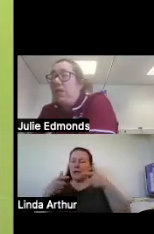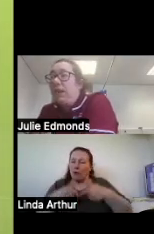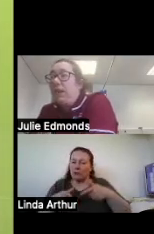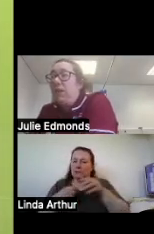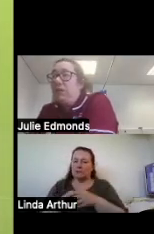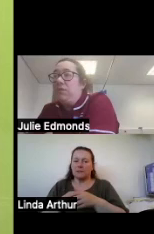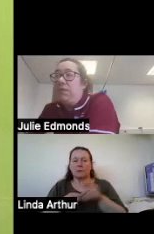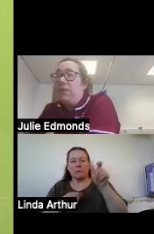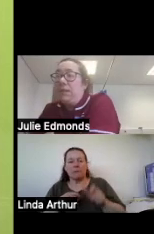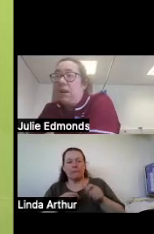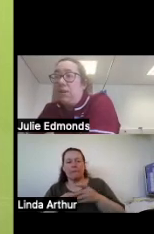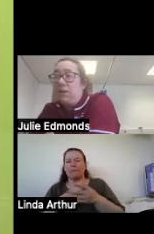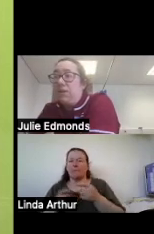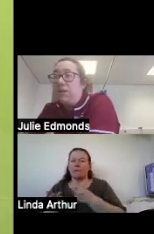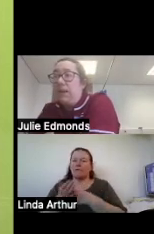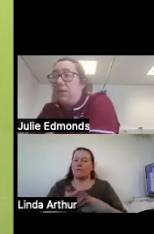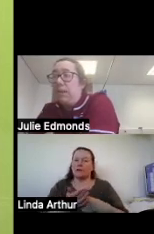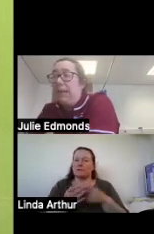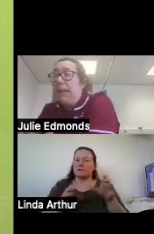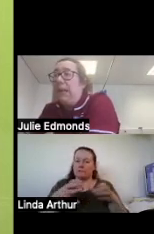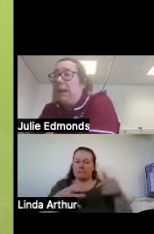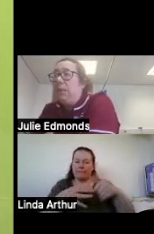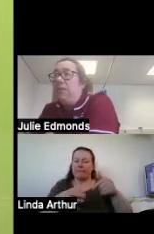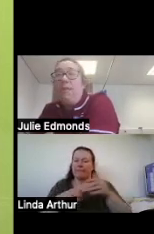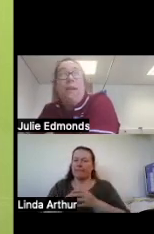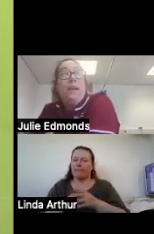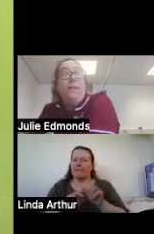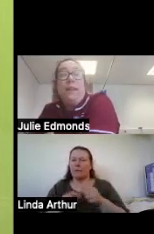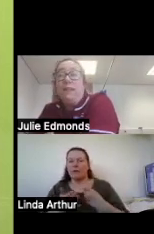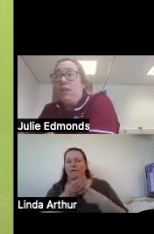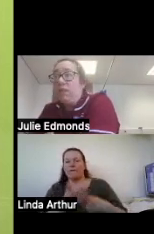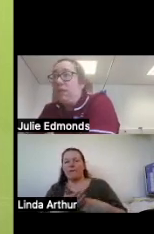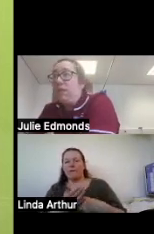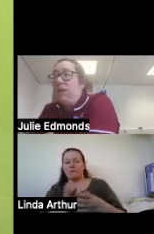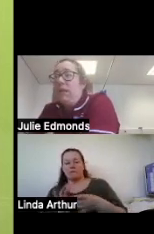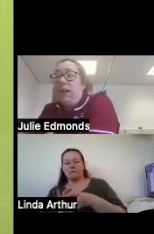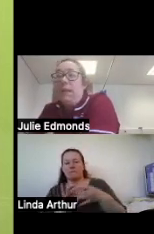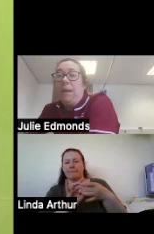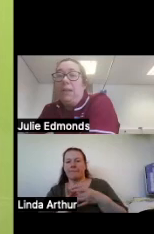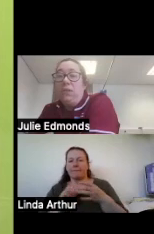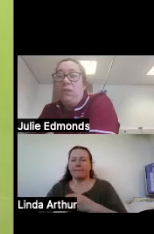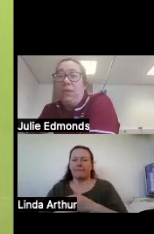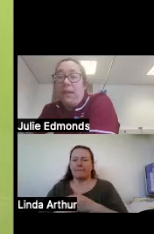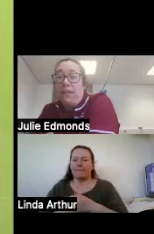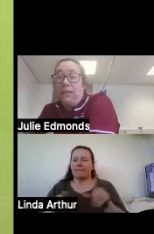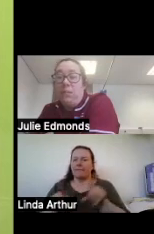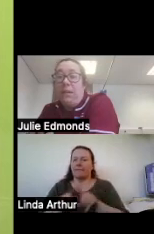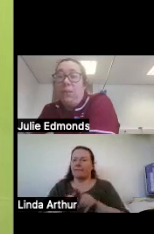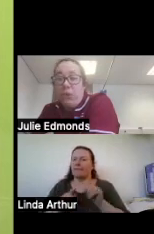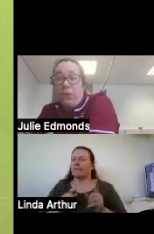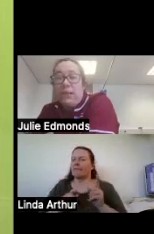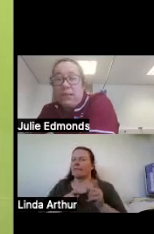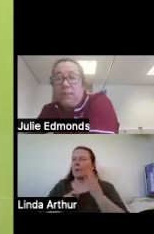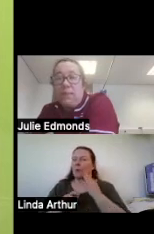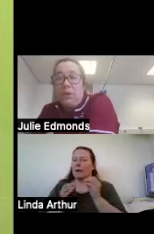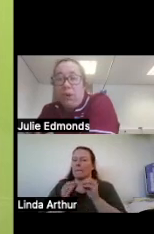the urogynecologist refers into our service very frequently, and we refer into that service. And also that's when